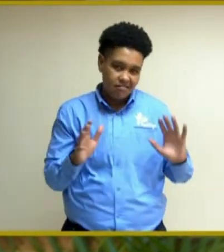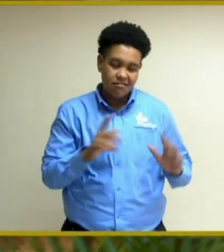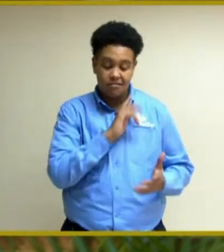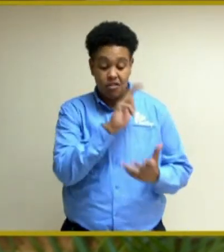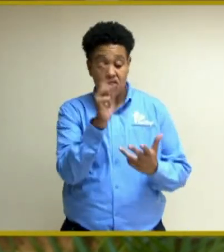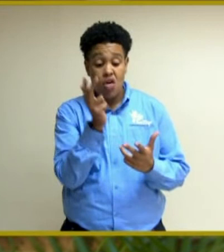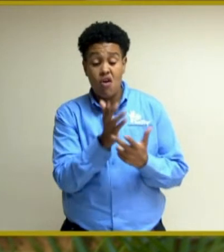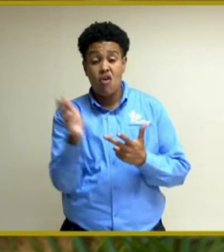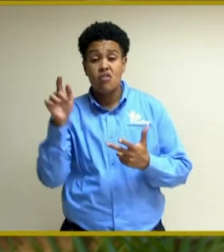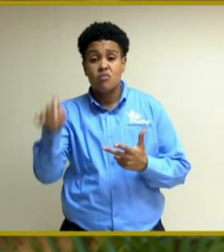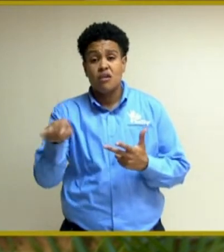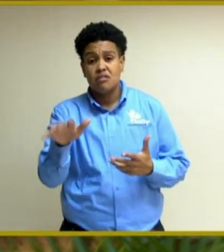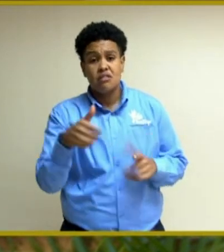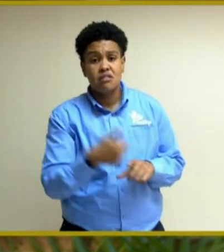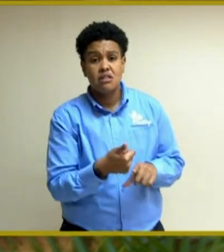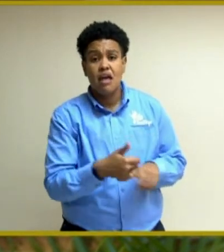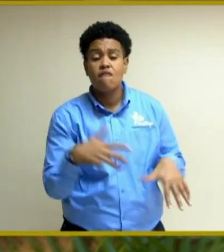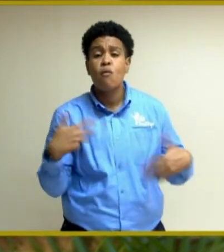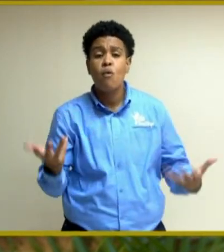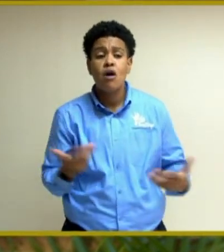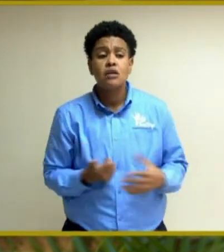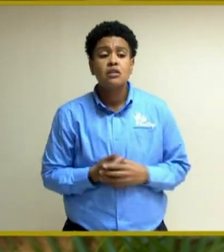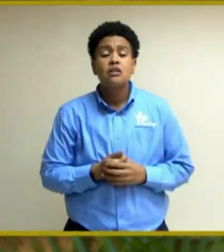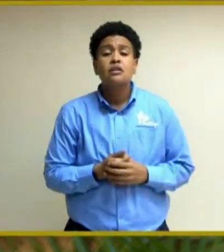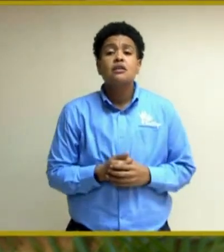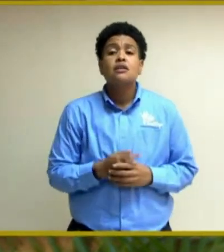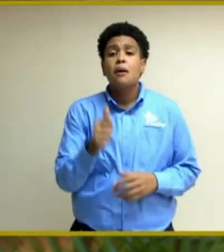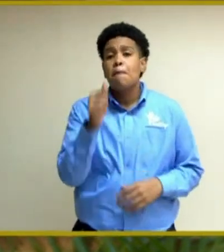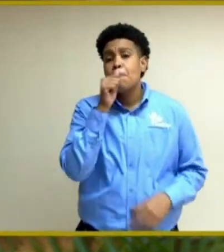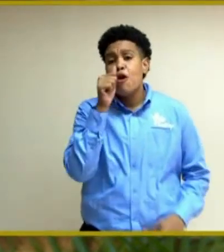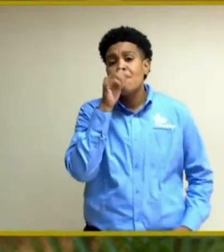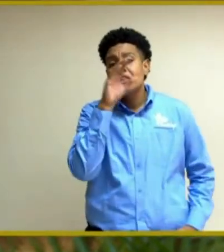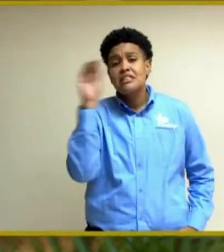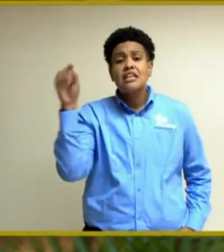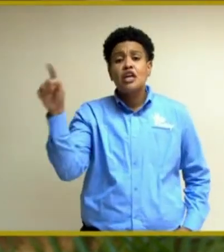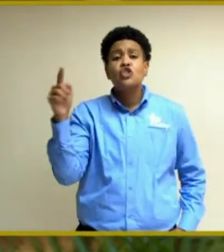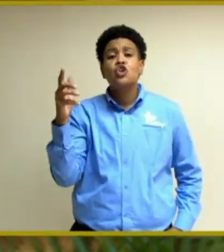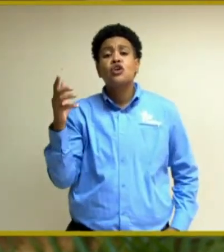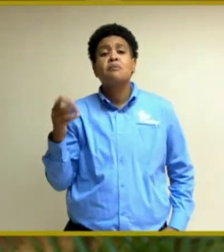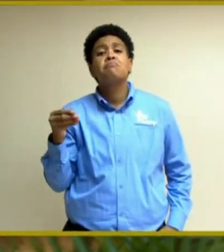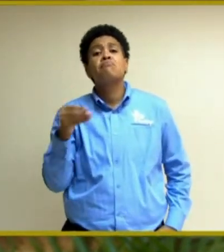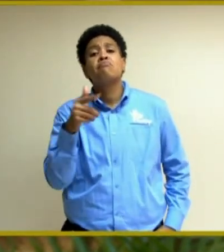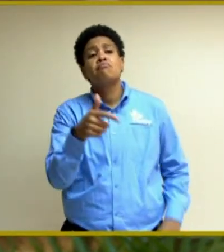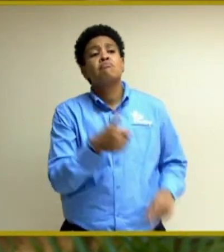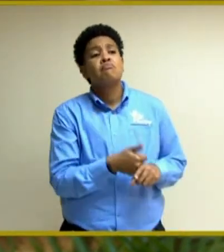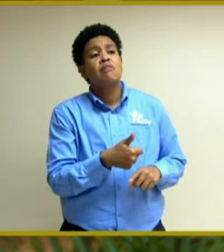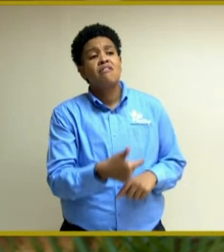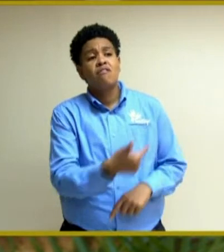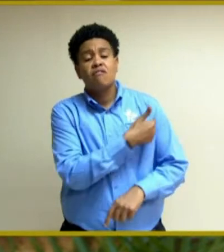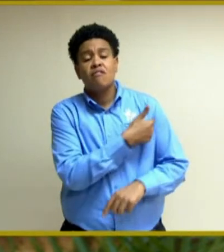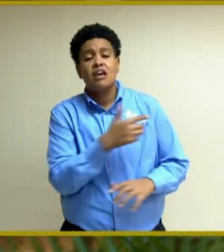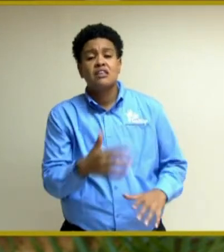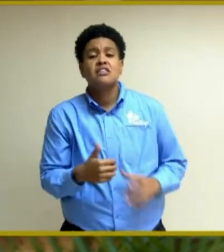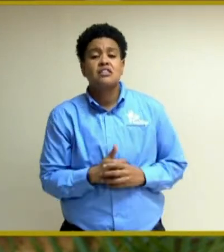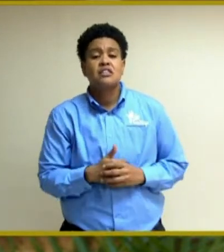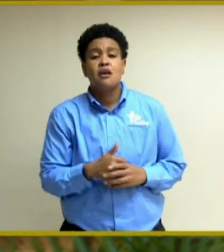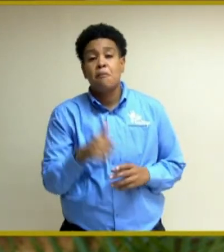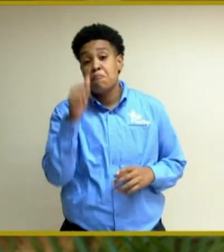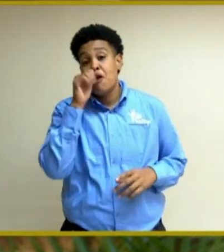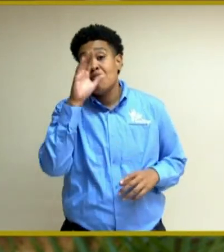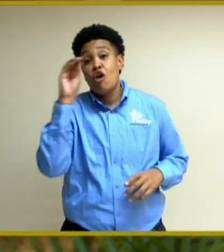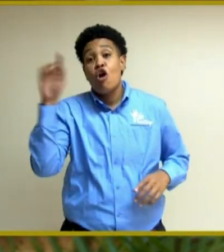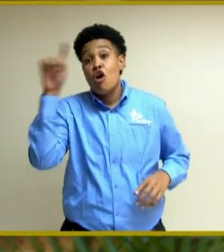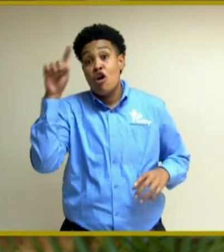The third question was that of the private sector sourcing the vaccines. Now, private